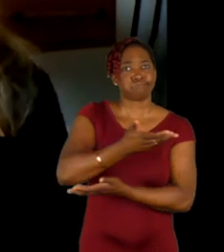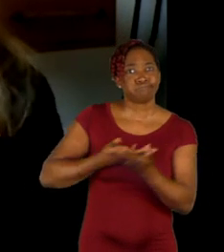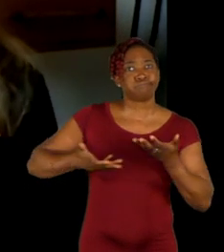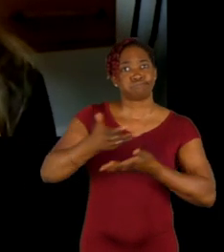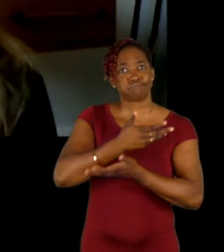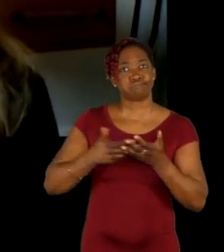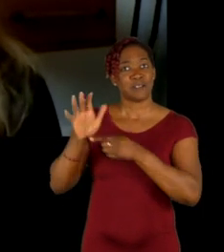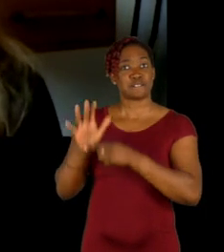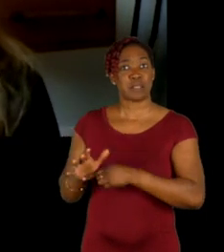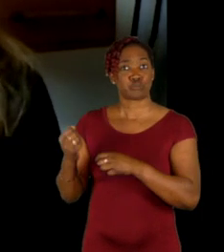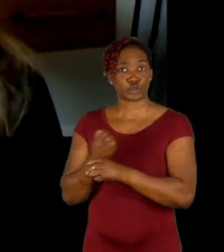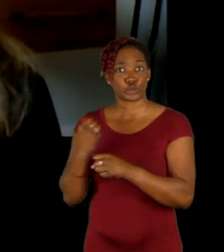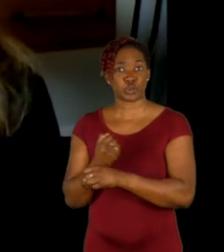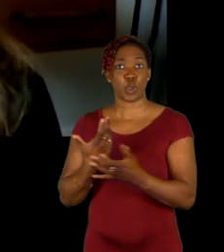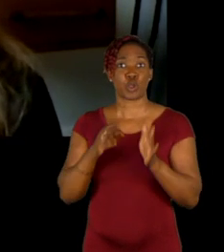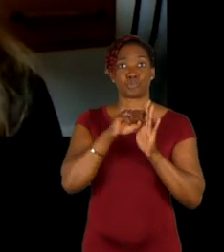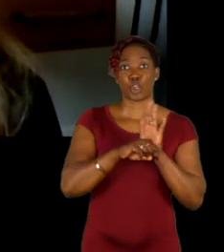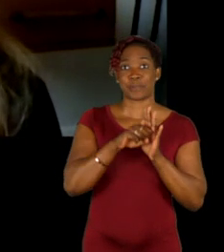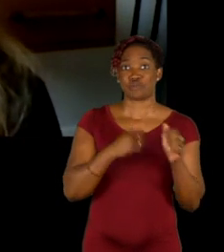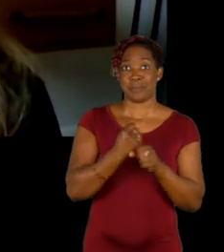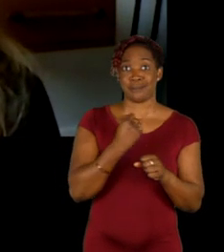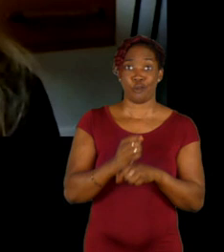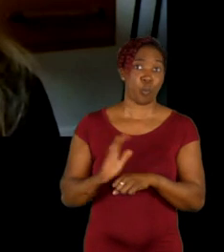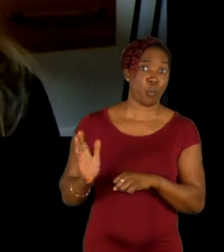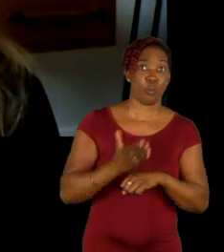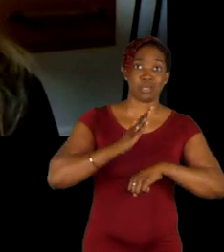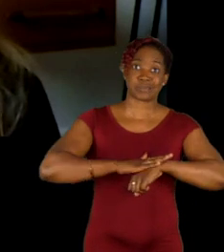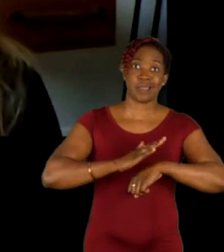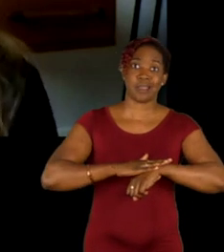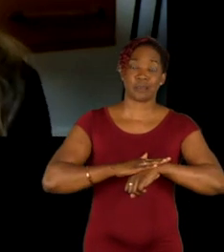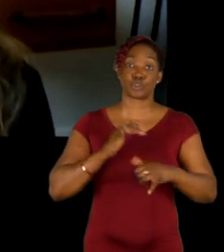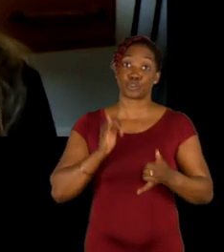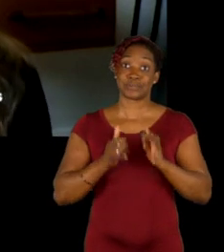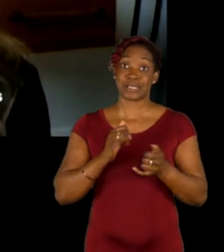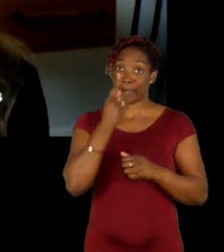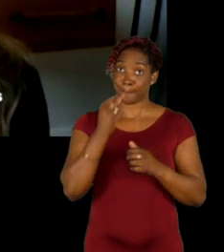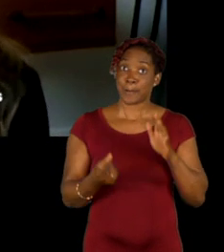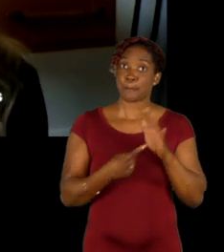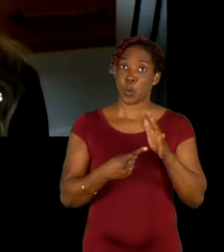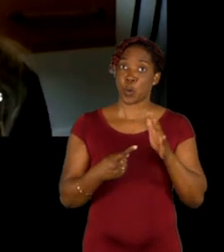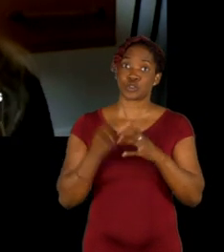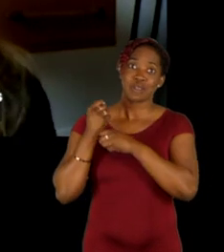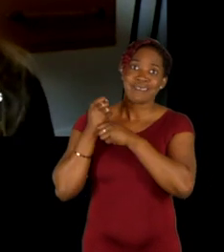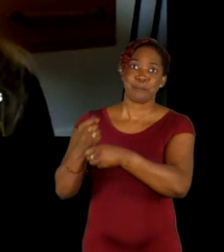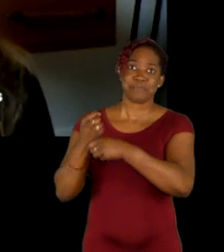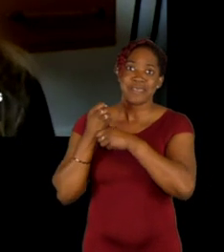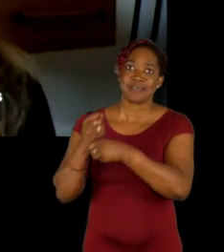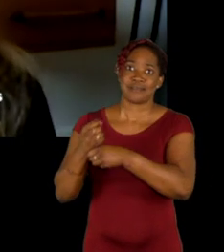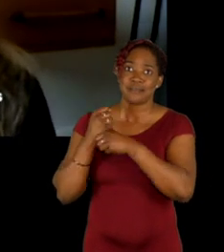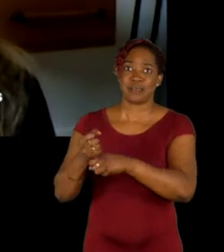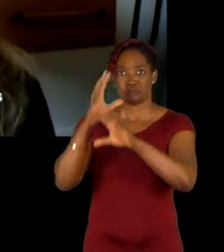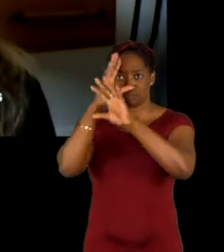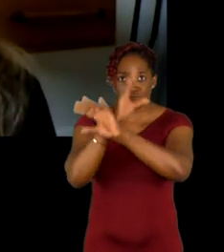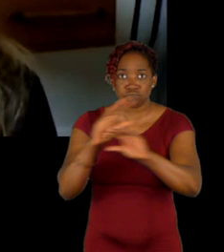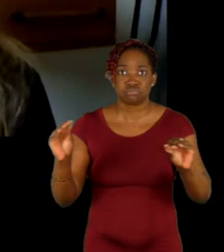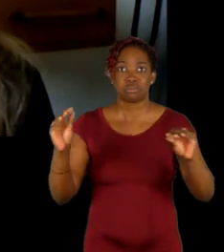film producers and documentary makers all the time. Sometimes it can be really important to campaign and inform our audiences about